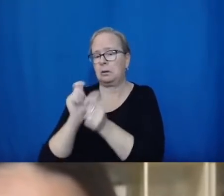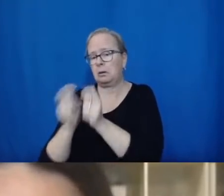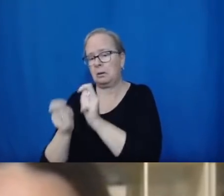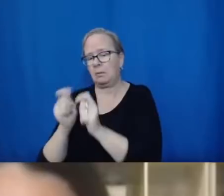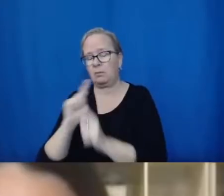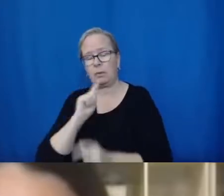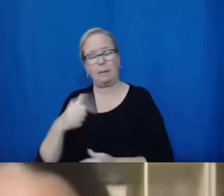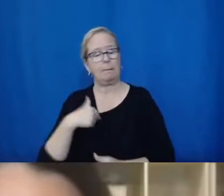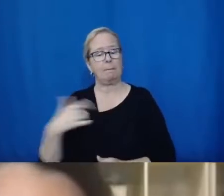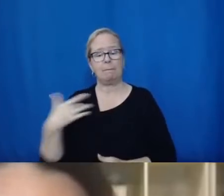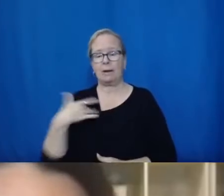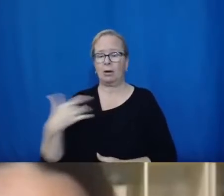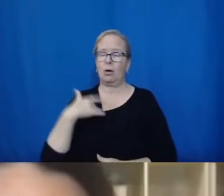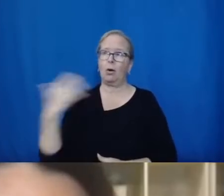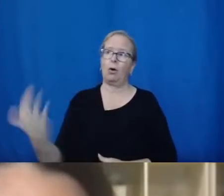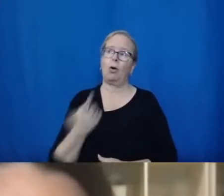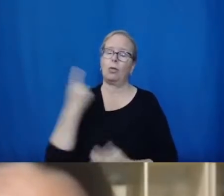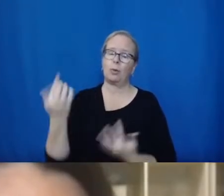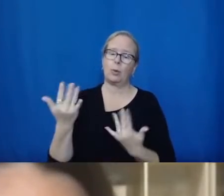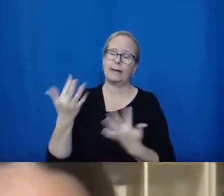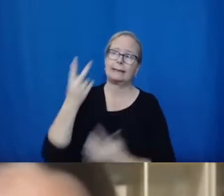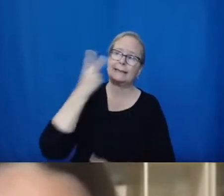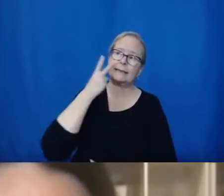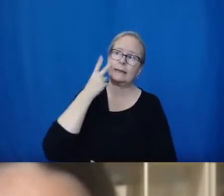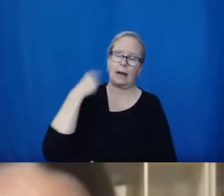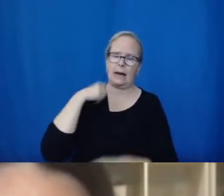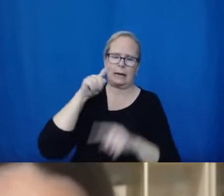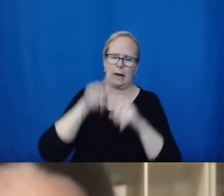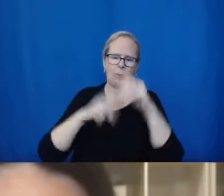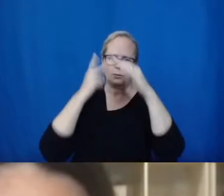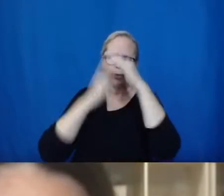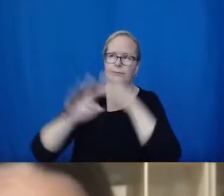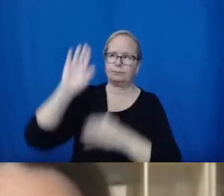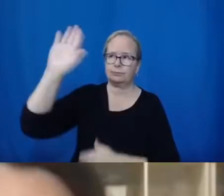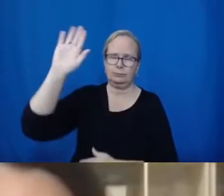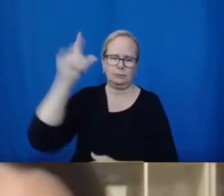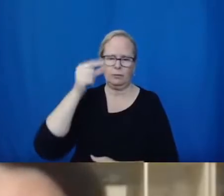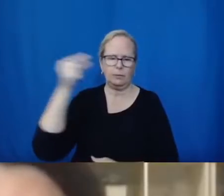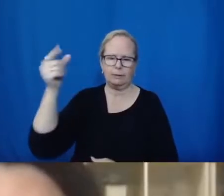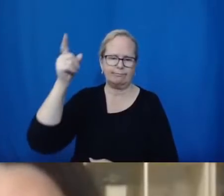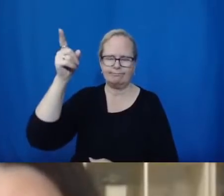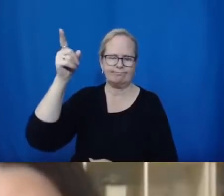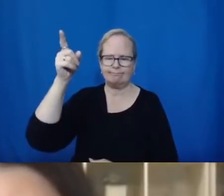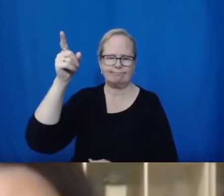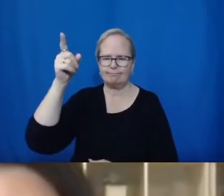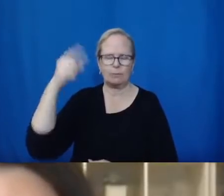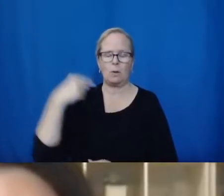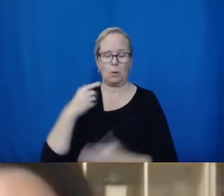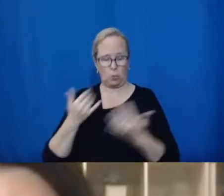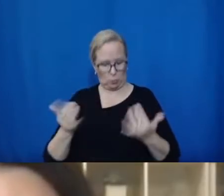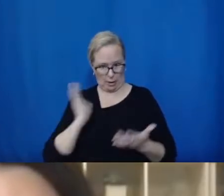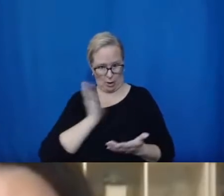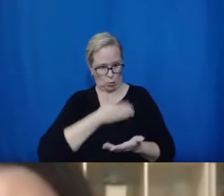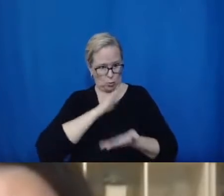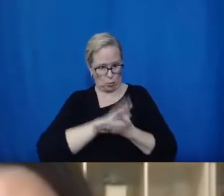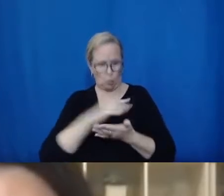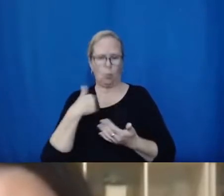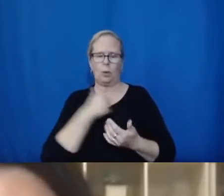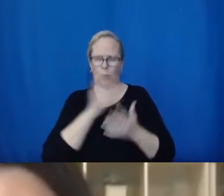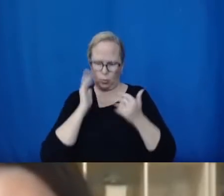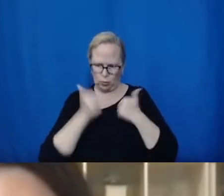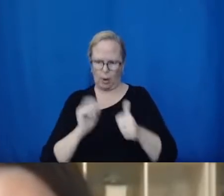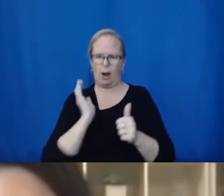and see situation with this government, but we do commit to doing what we can given our resources in the